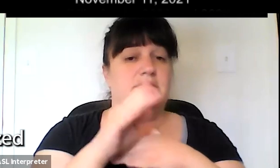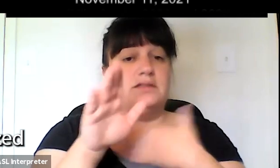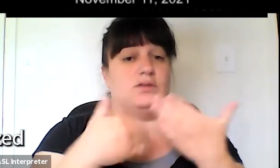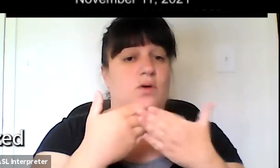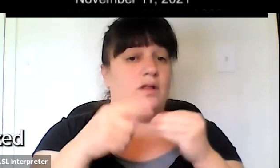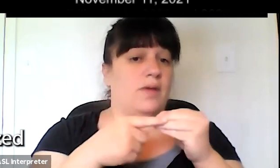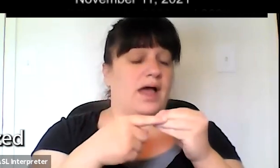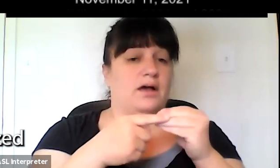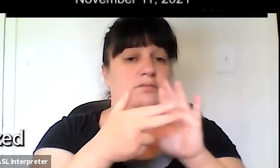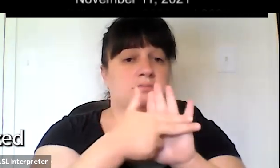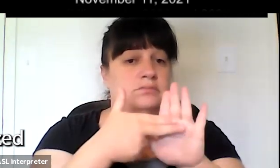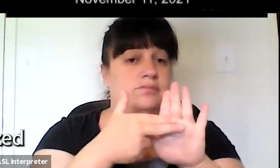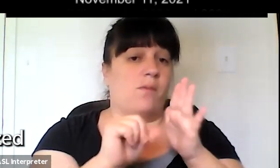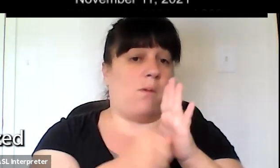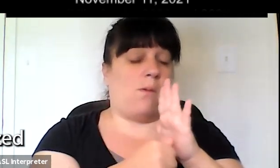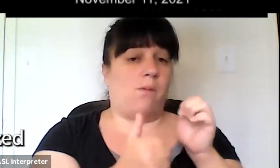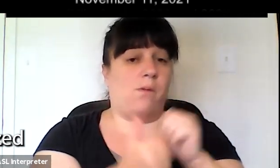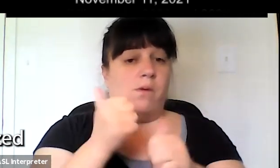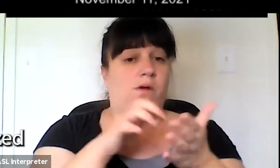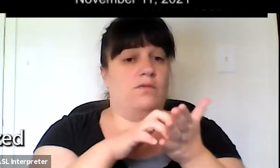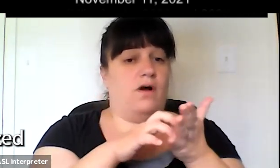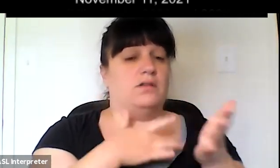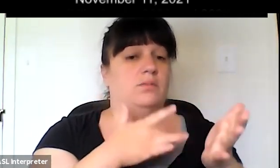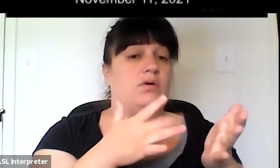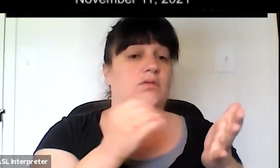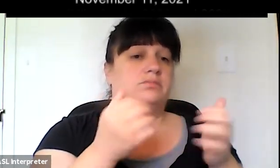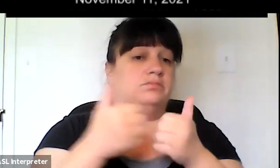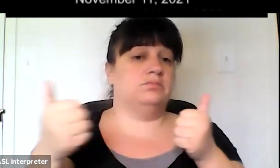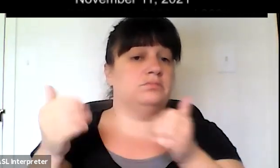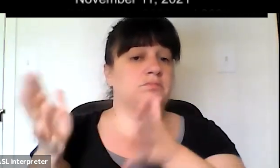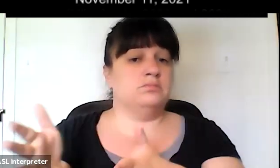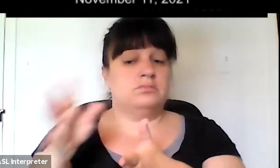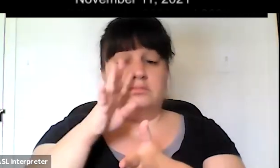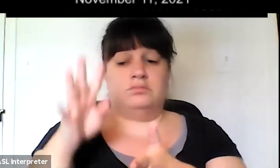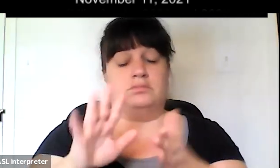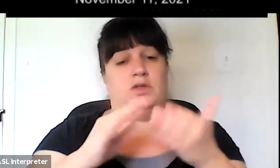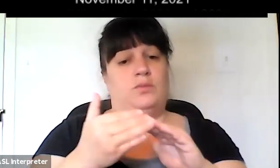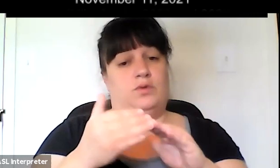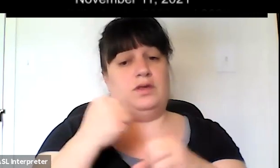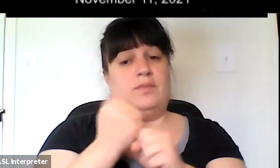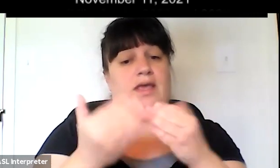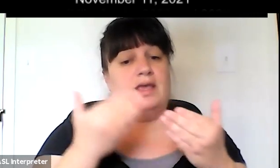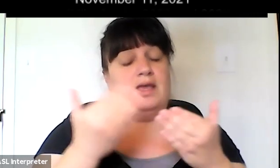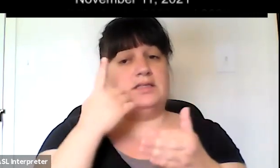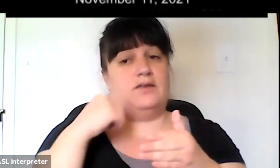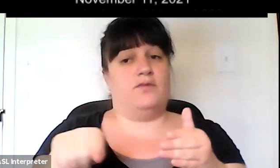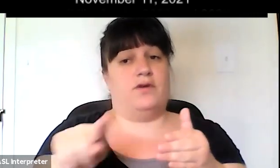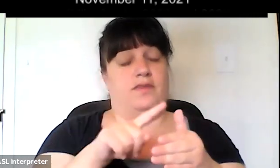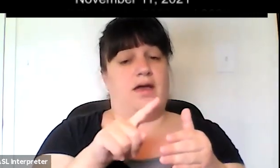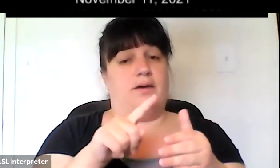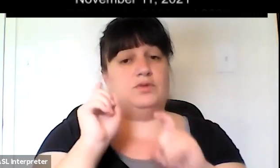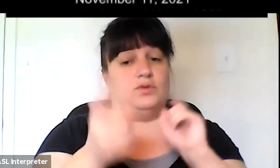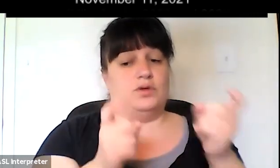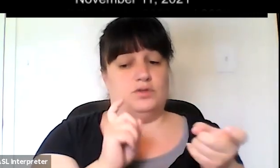about highlighting the most vulnerable and marginalized communities and making it easier for them to